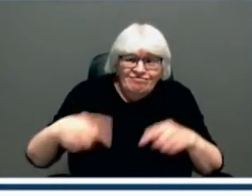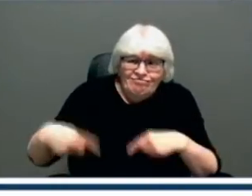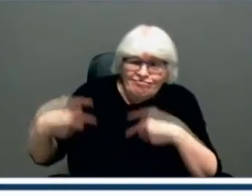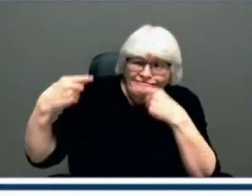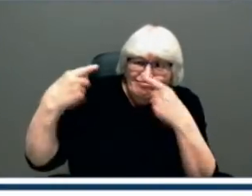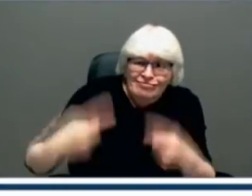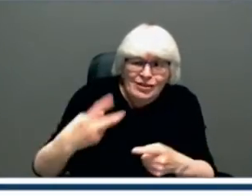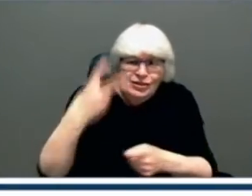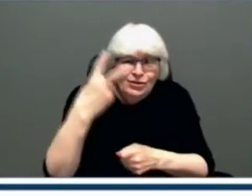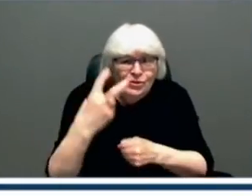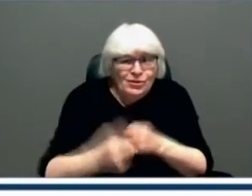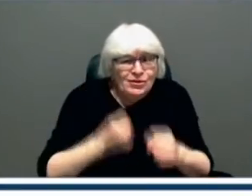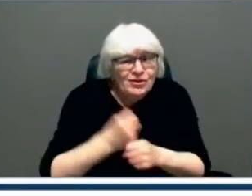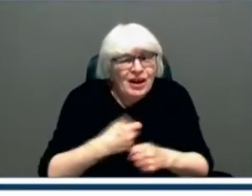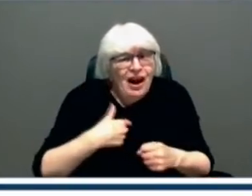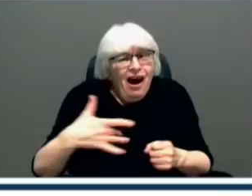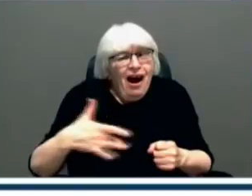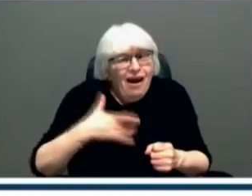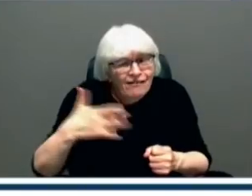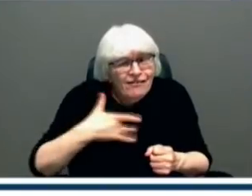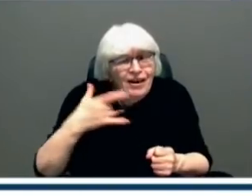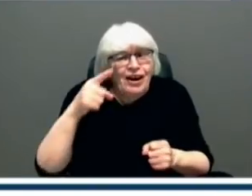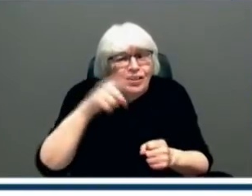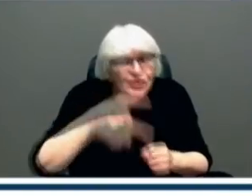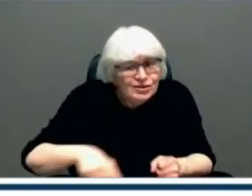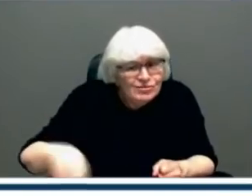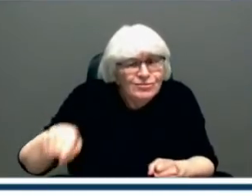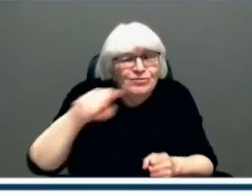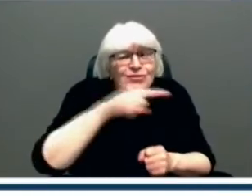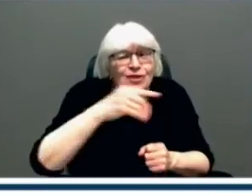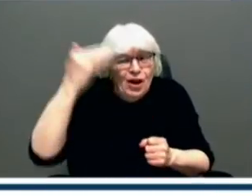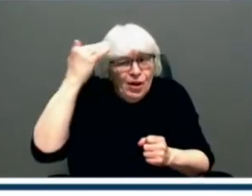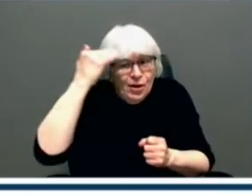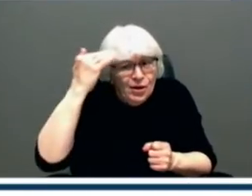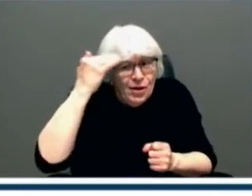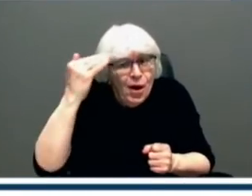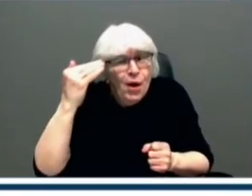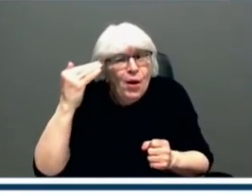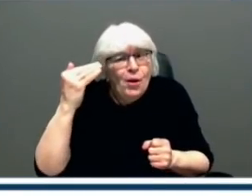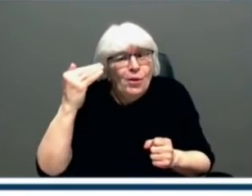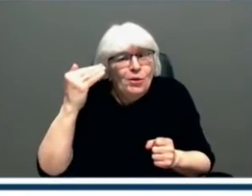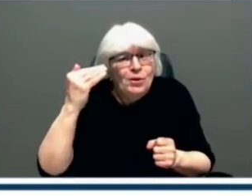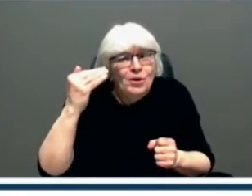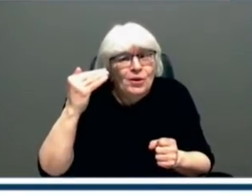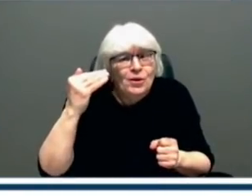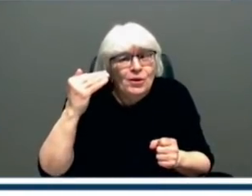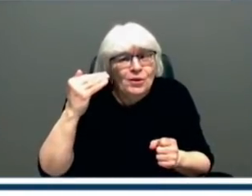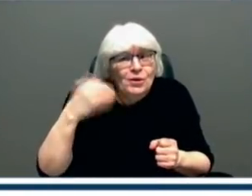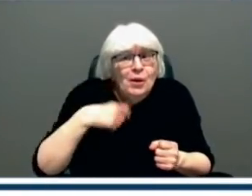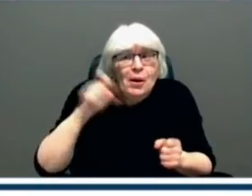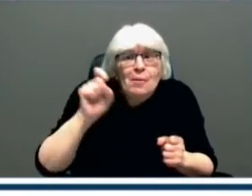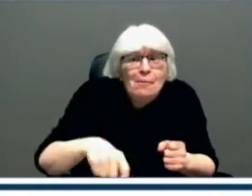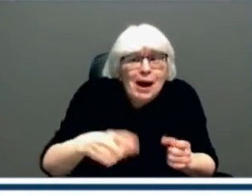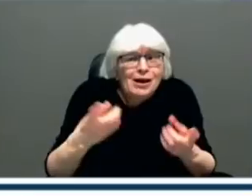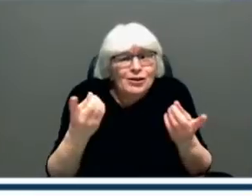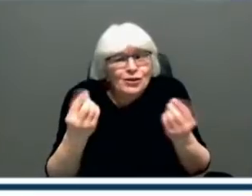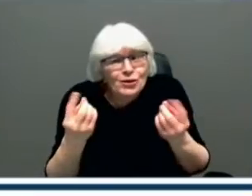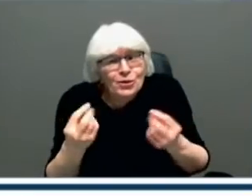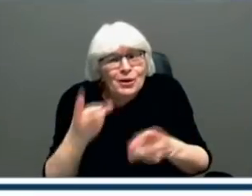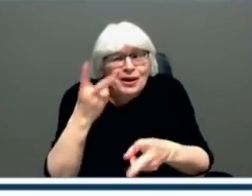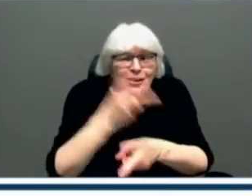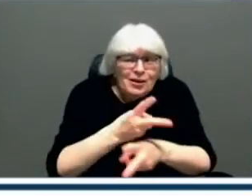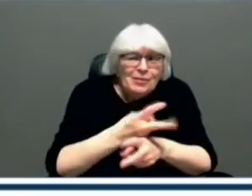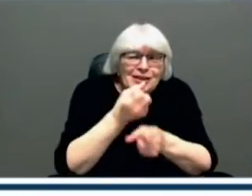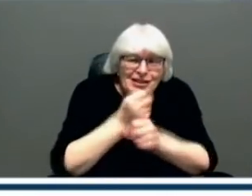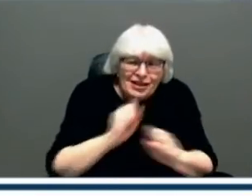Nova Scotians know not only what to do to keep themselves and others safe, but why these